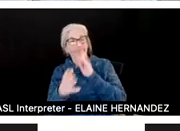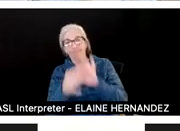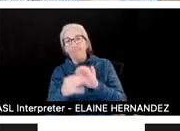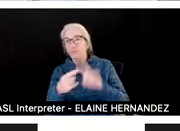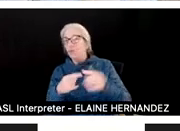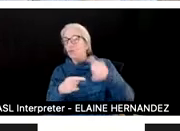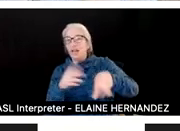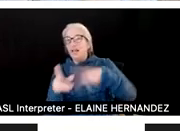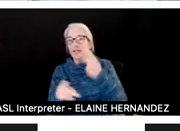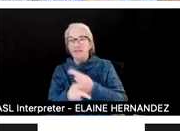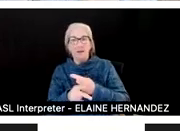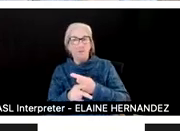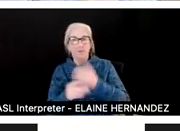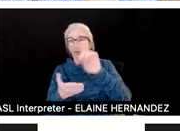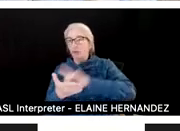discrimination against immigrants.